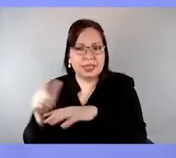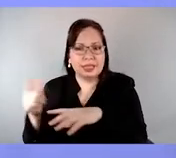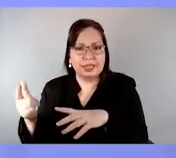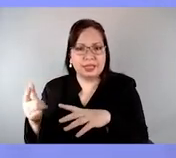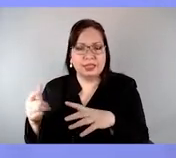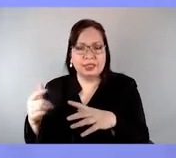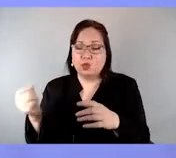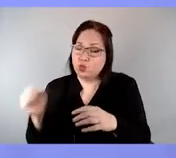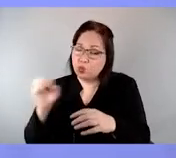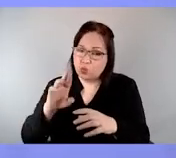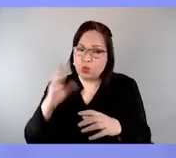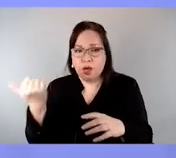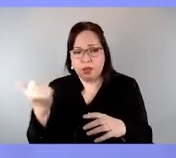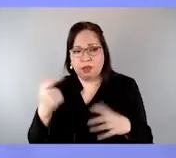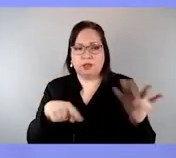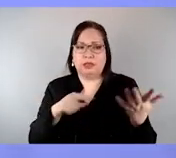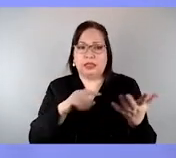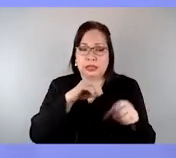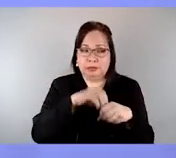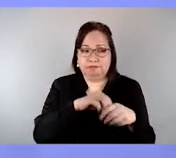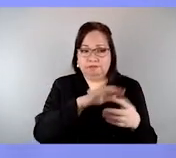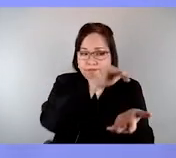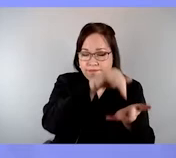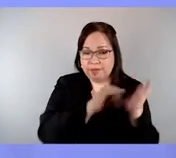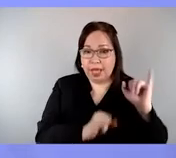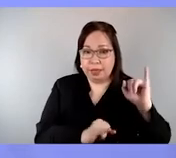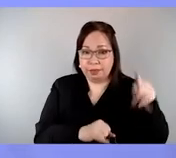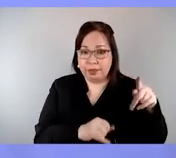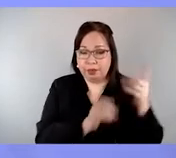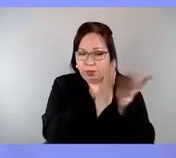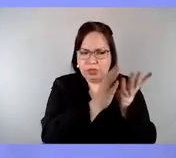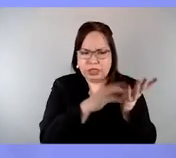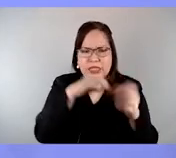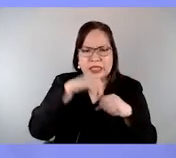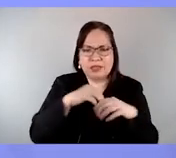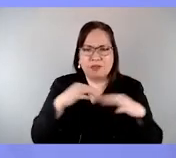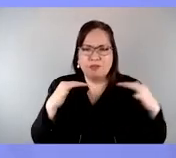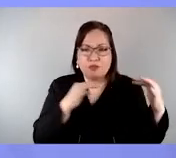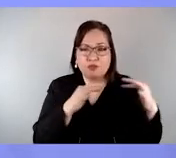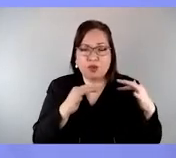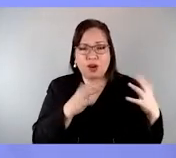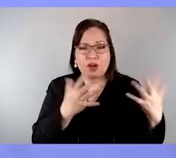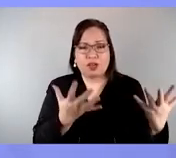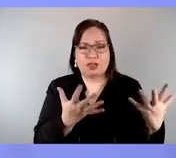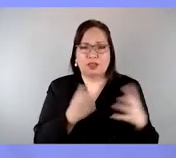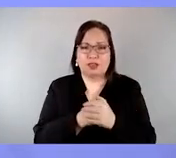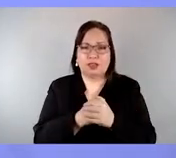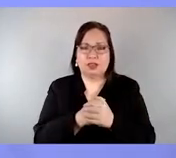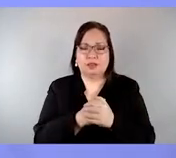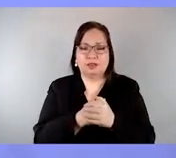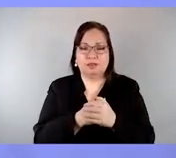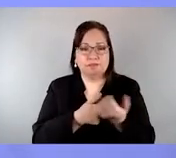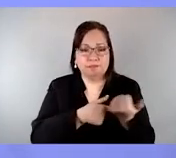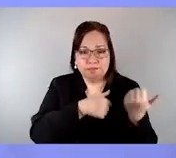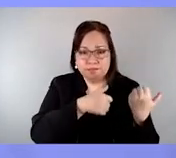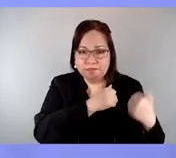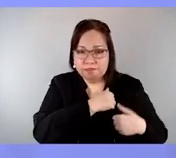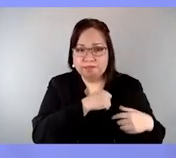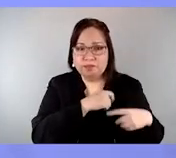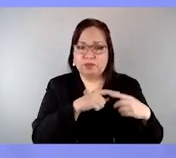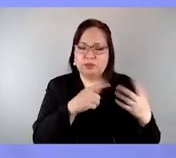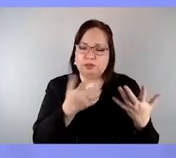in some of the settlements of Indigenous communities. On account of